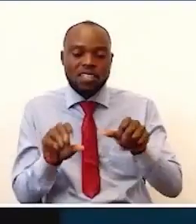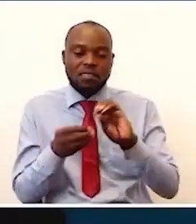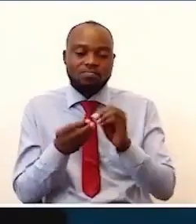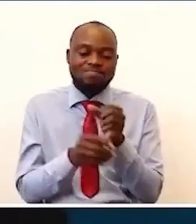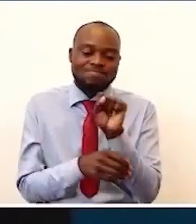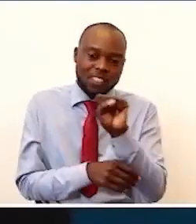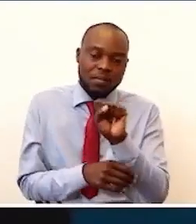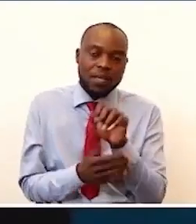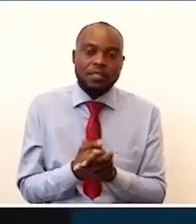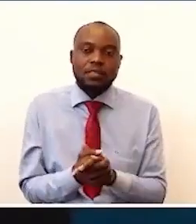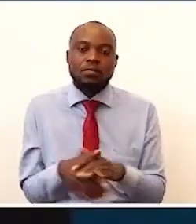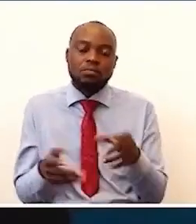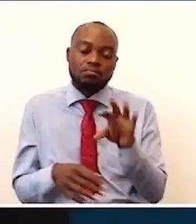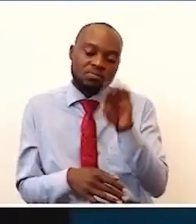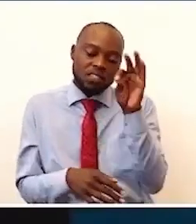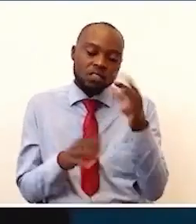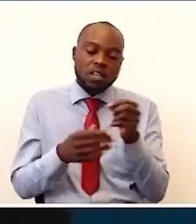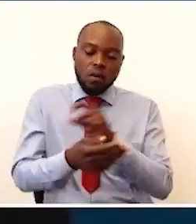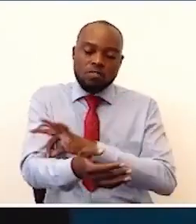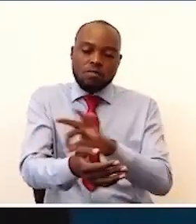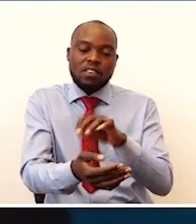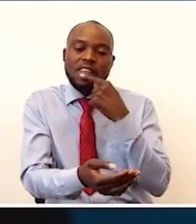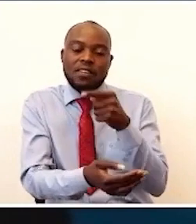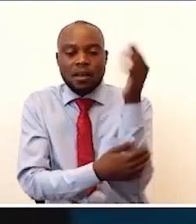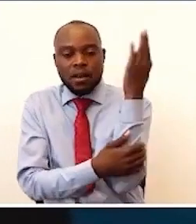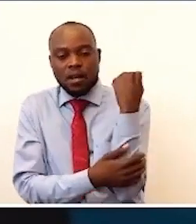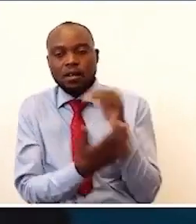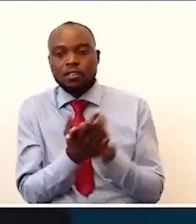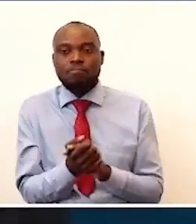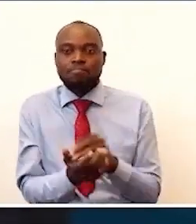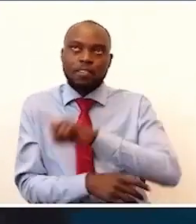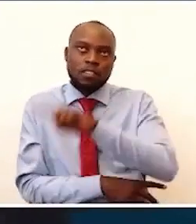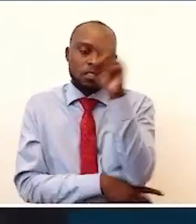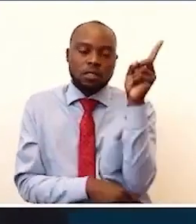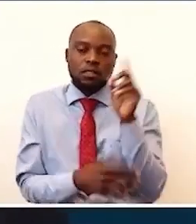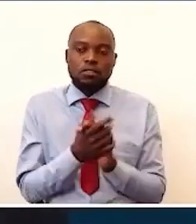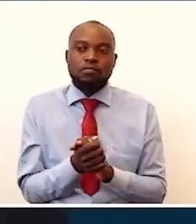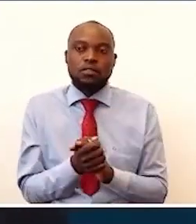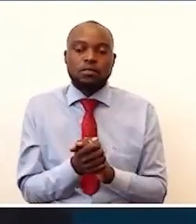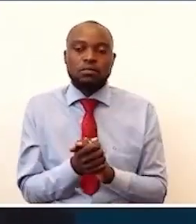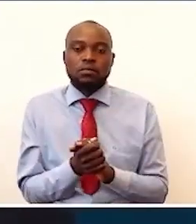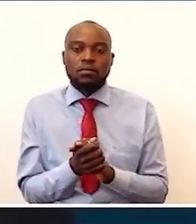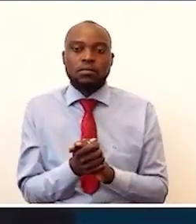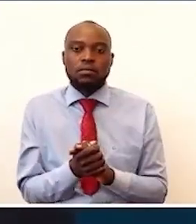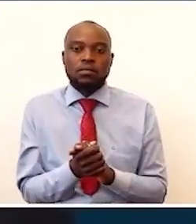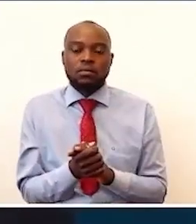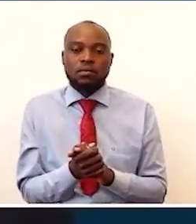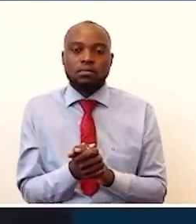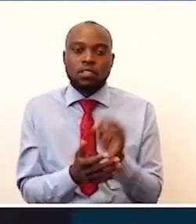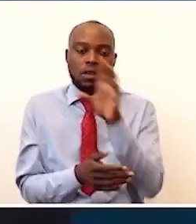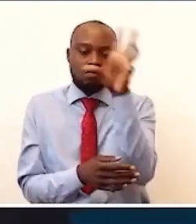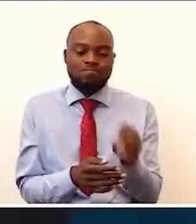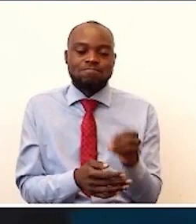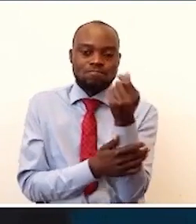And picking up from what Professor had said about the international architecture vis-a-vis an African